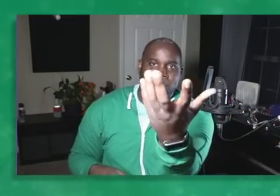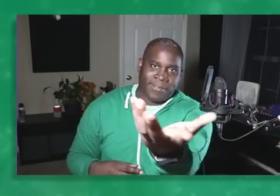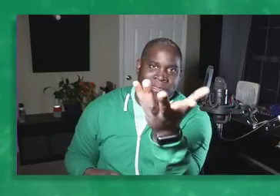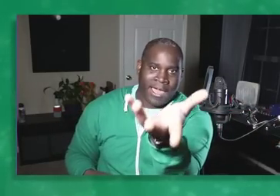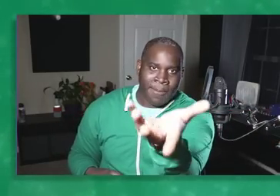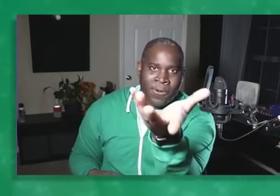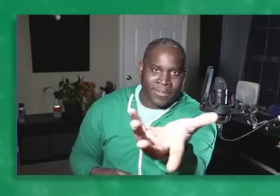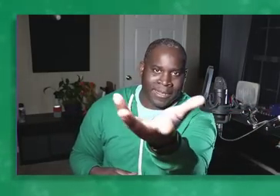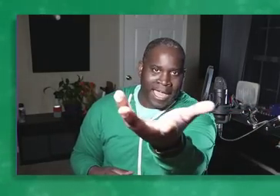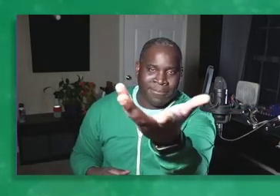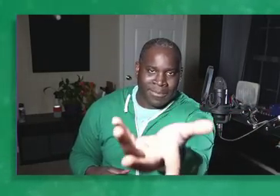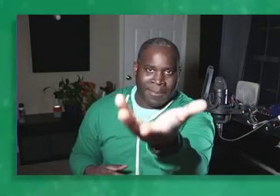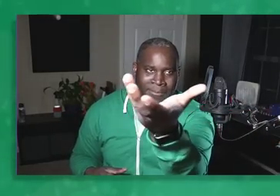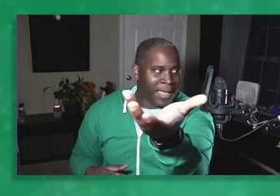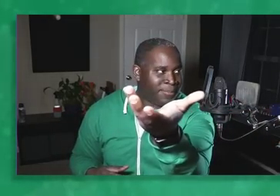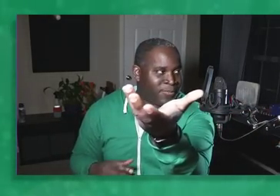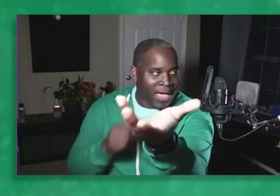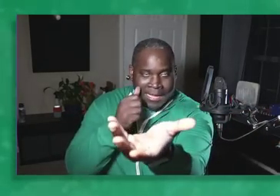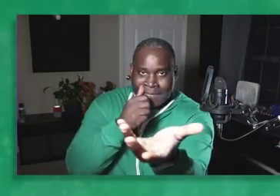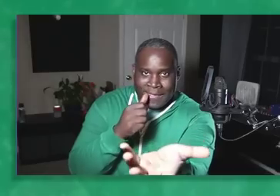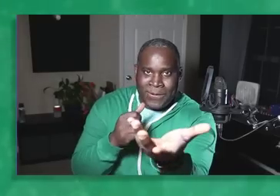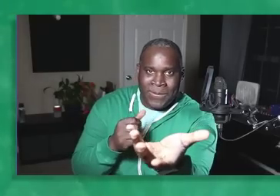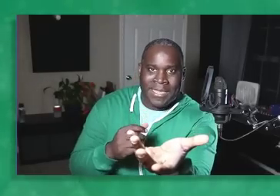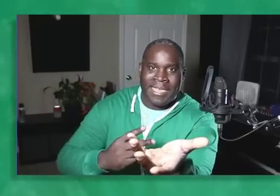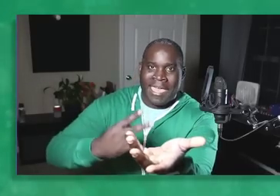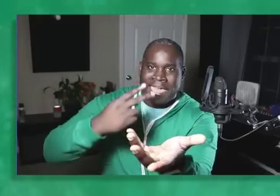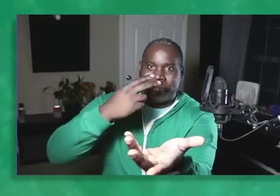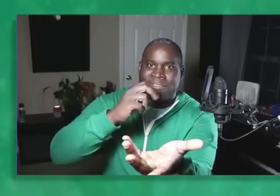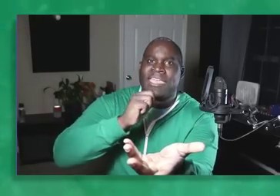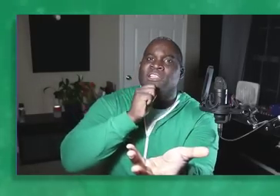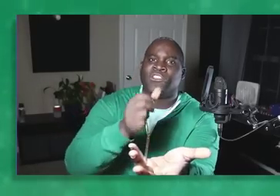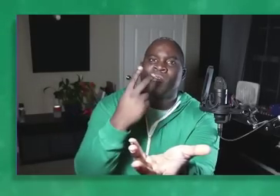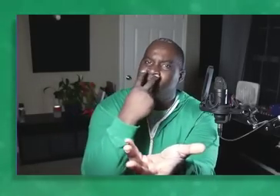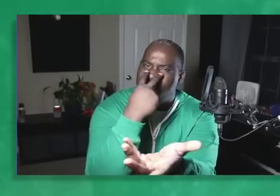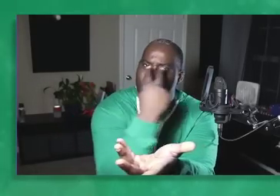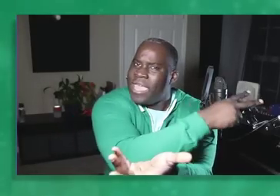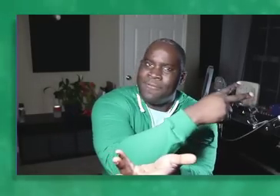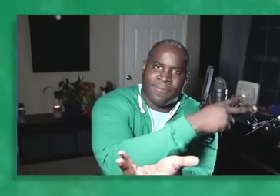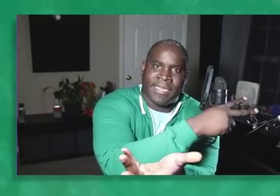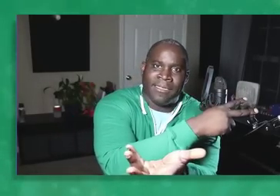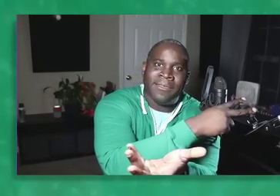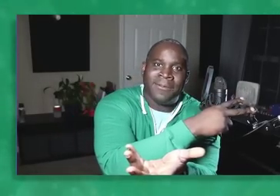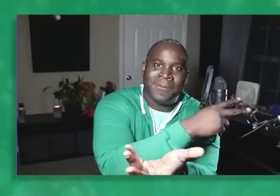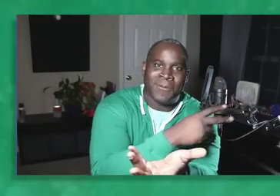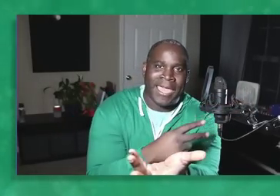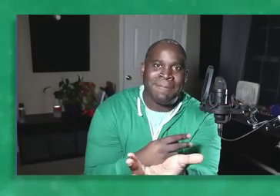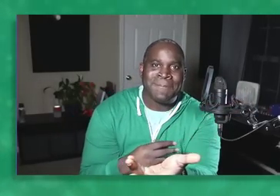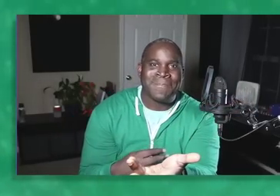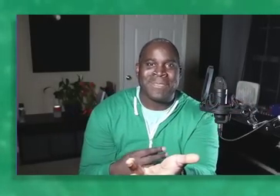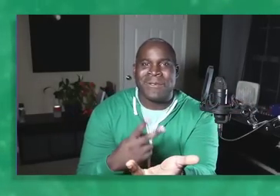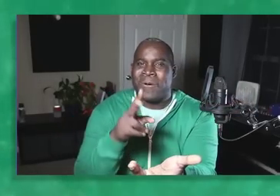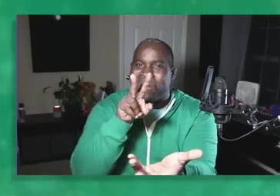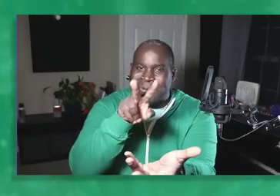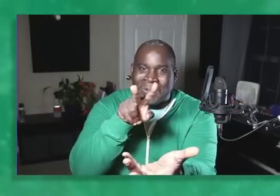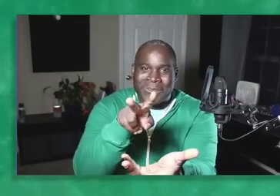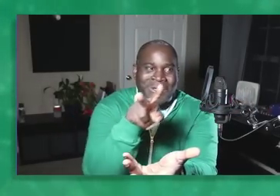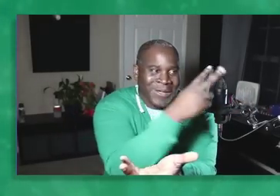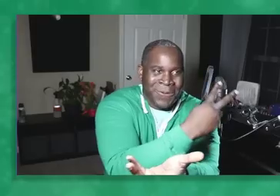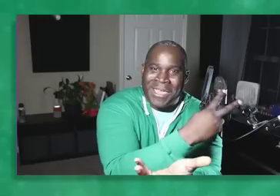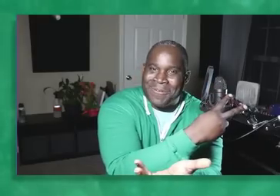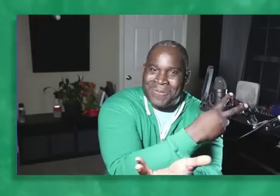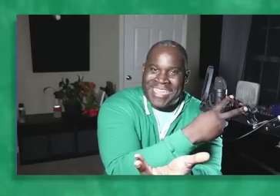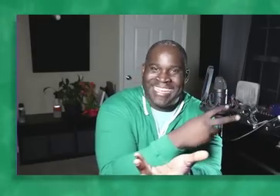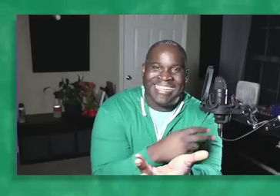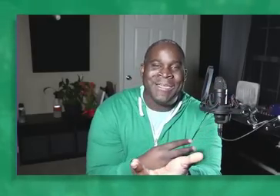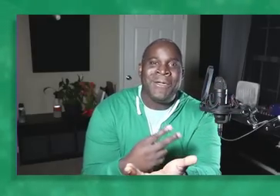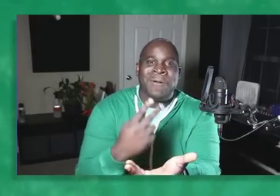like, look, I'm talking to you, and I'm saying, don't look away from me, right? Or don't look